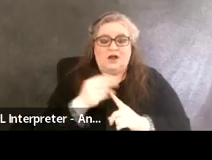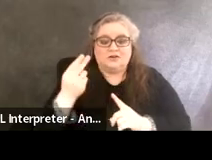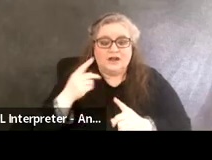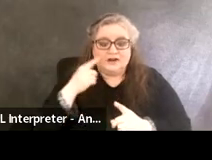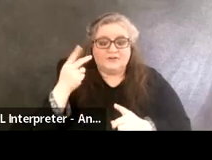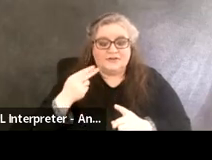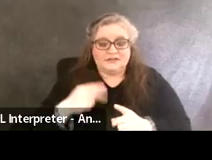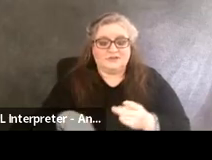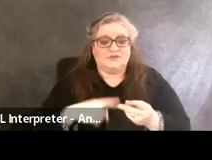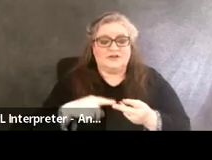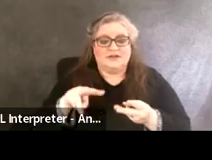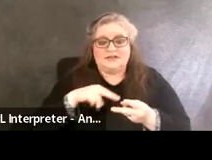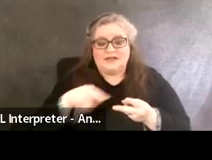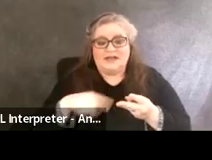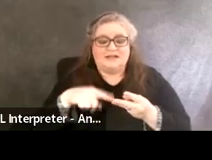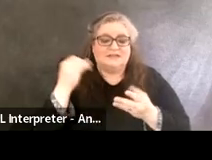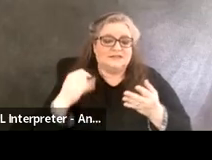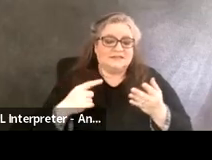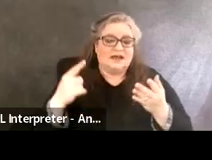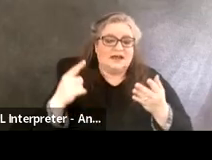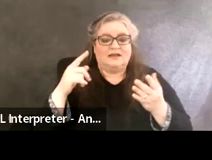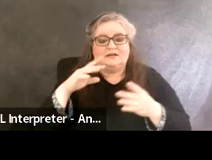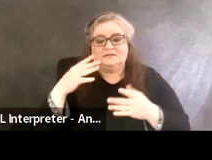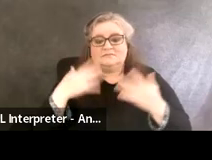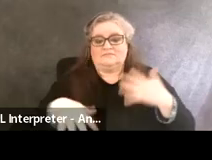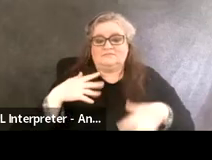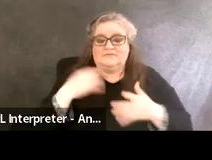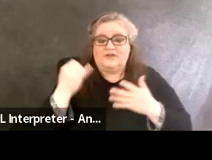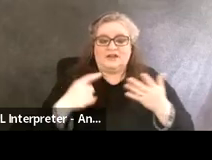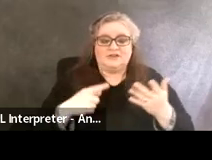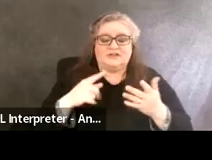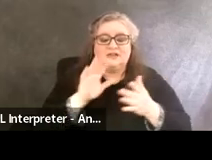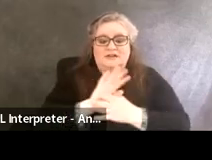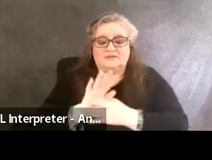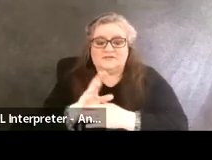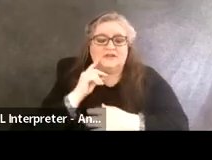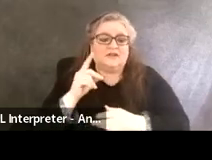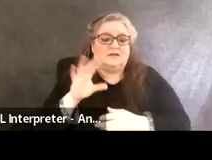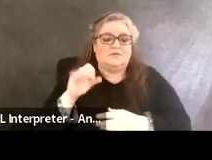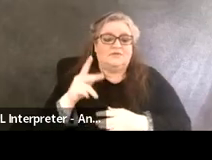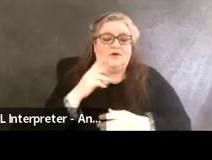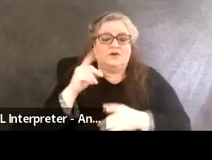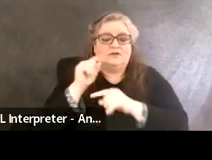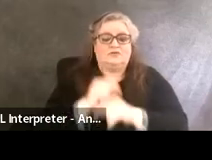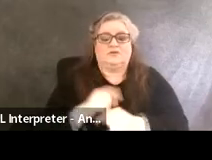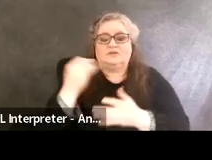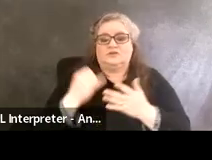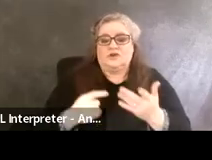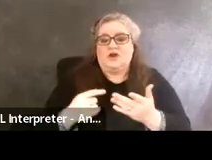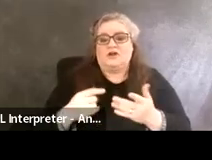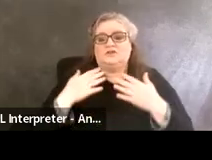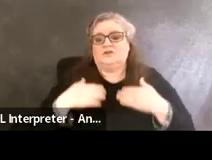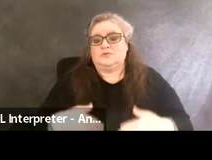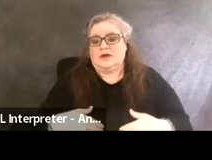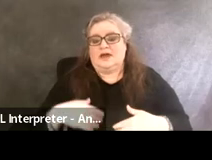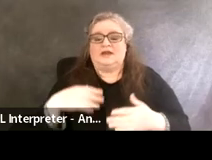dance, design, fashion design, film, folk and traditional arts and crafts, humanities, literary